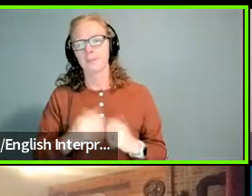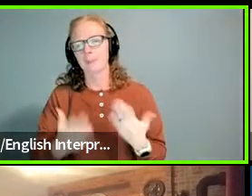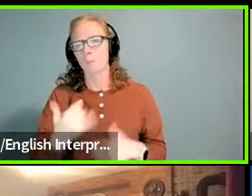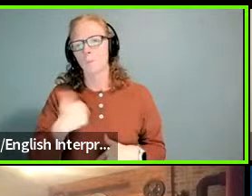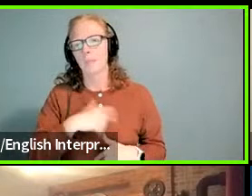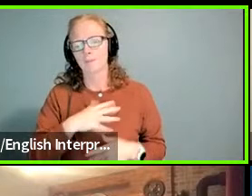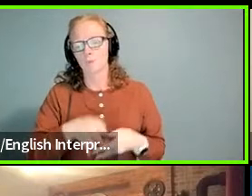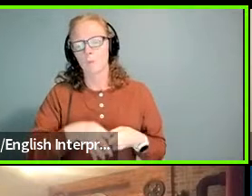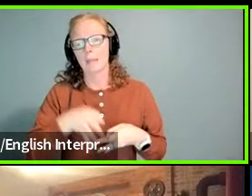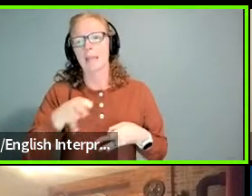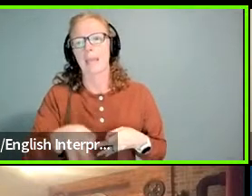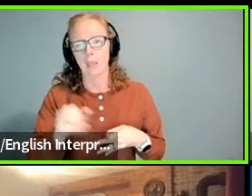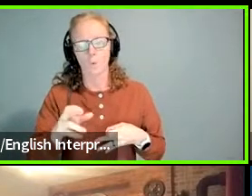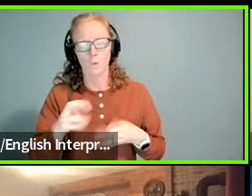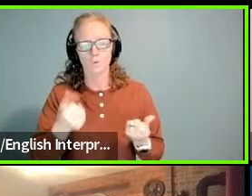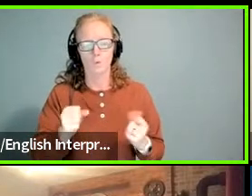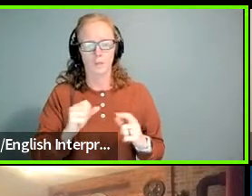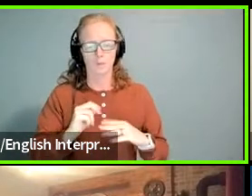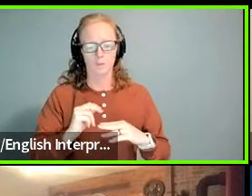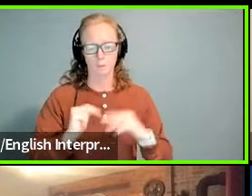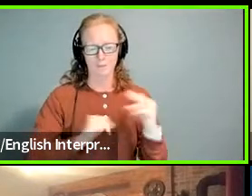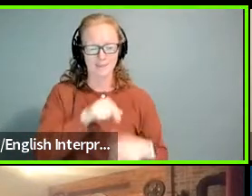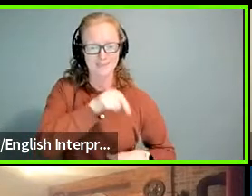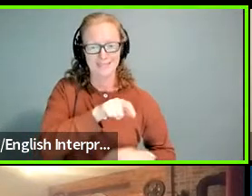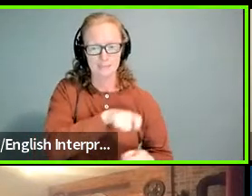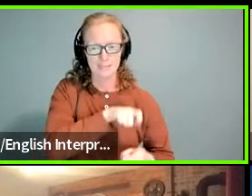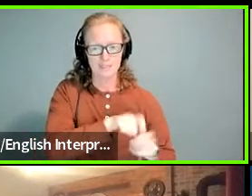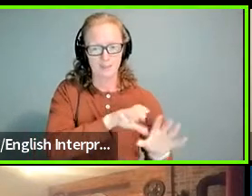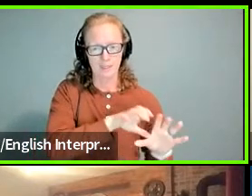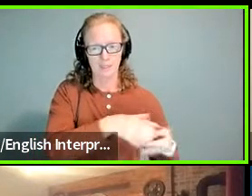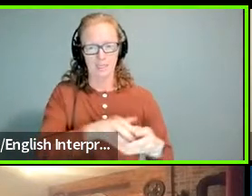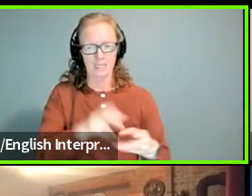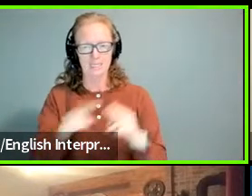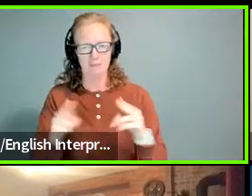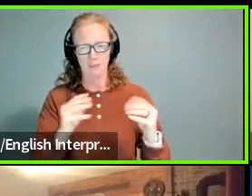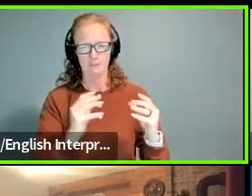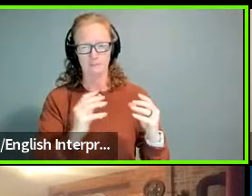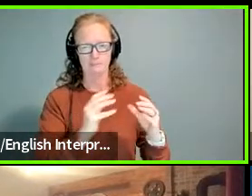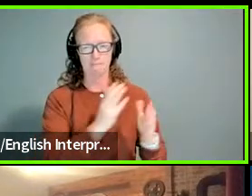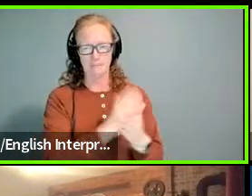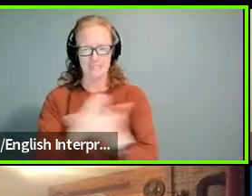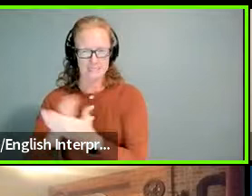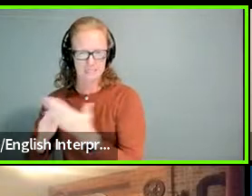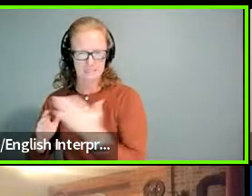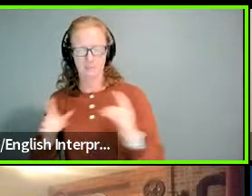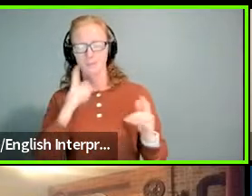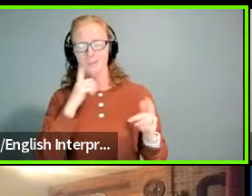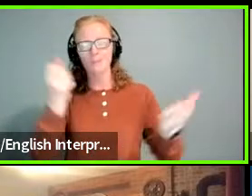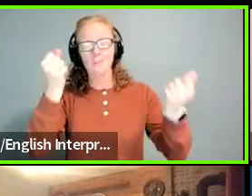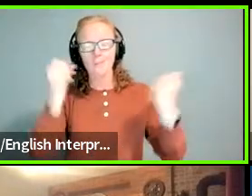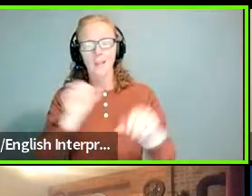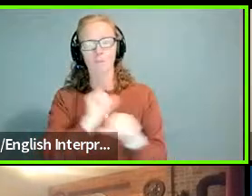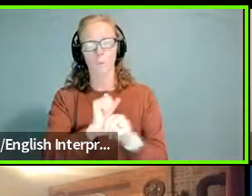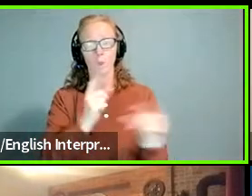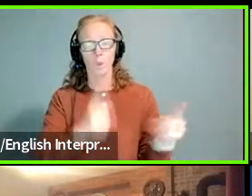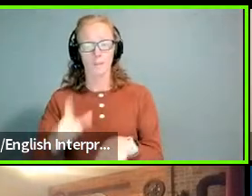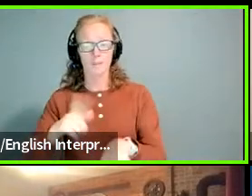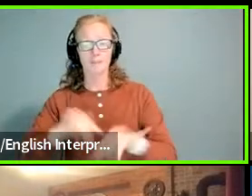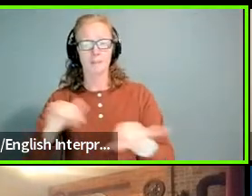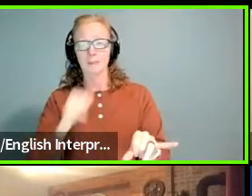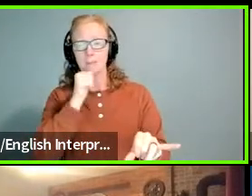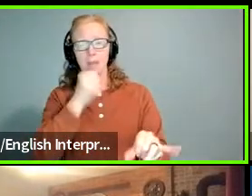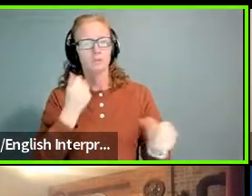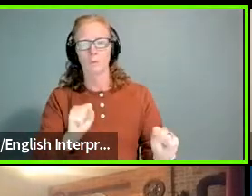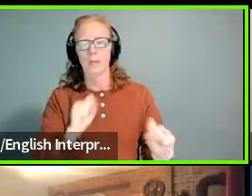delay a little bit, or we figure out how to build this in different pieces, because there is a lot of work going on at the same time. So I wasn't